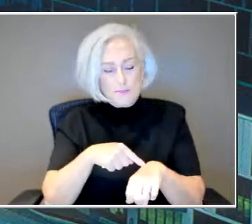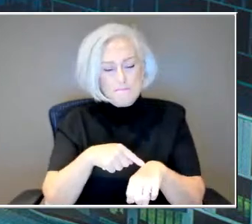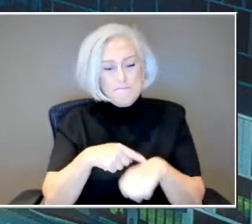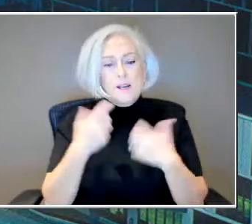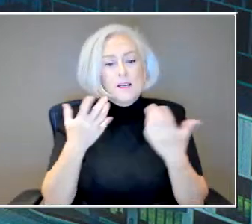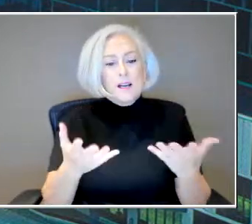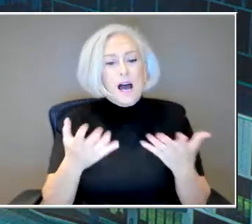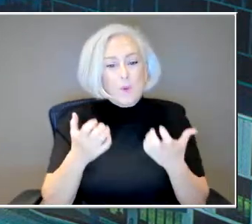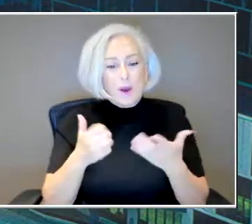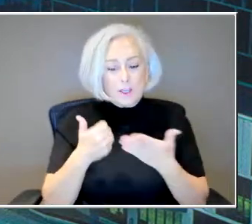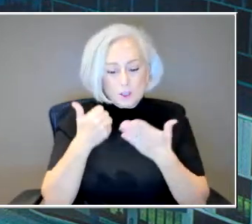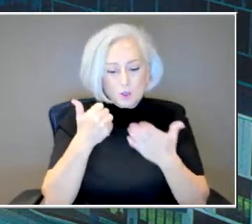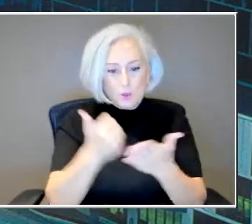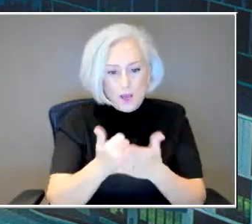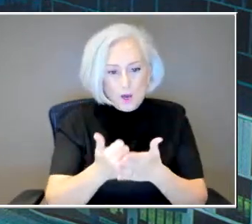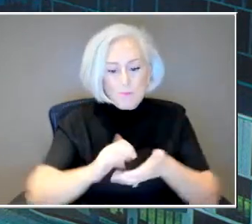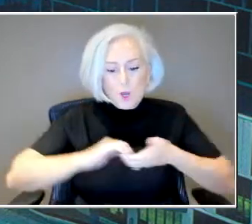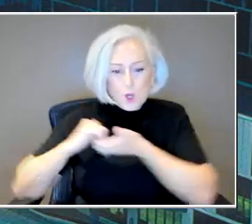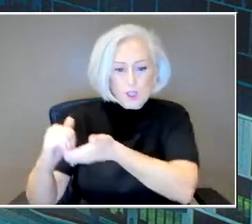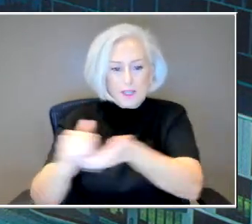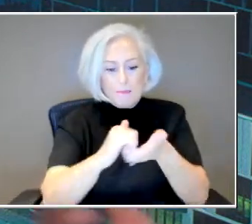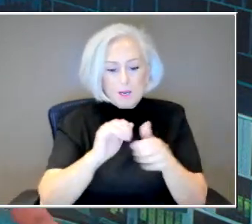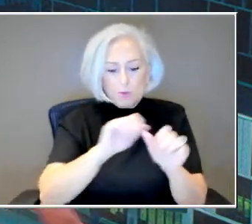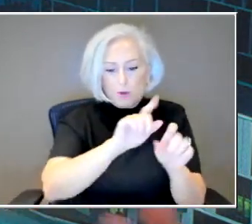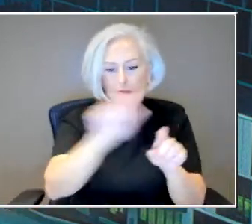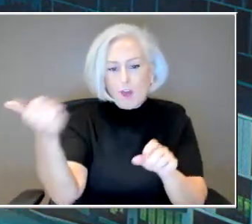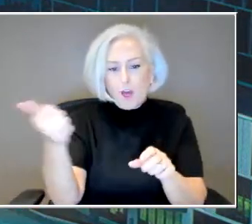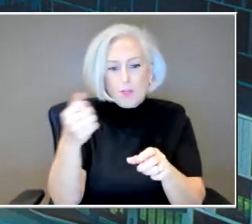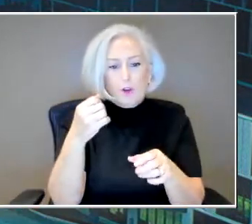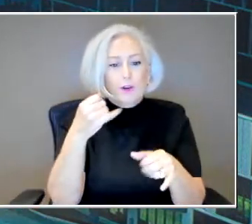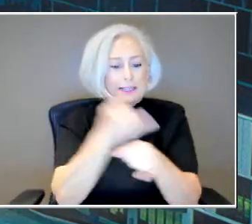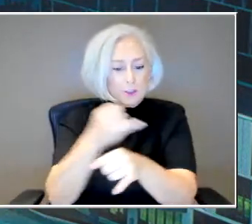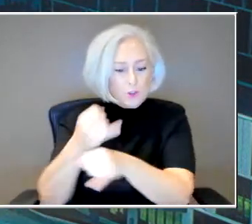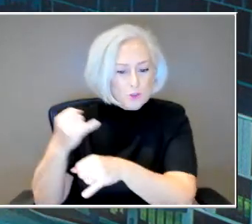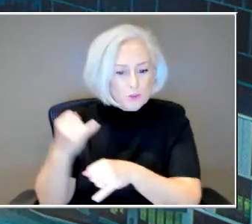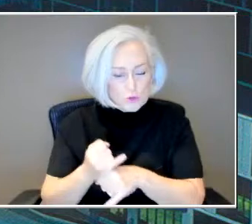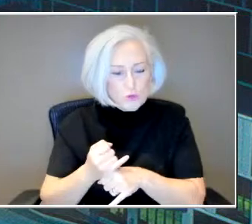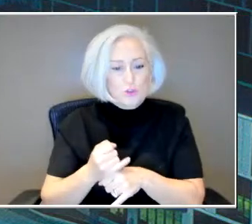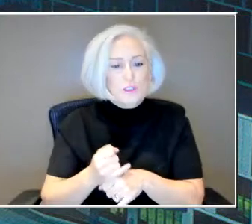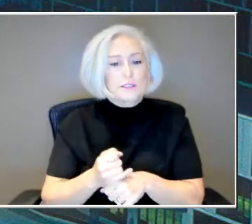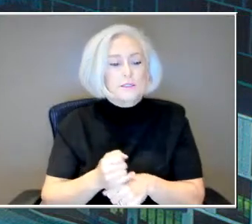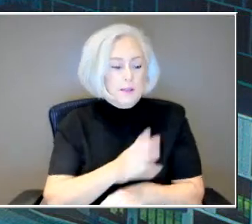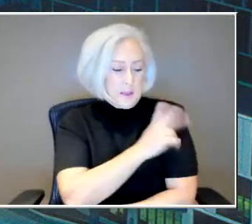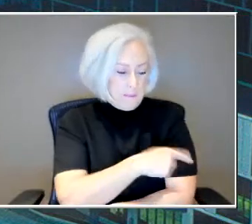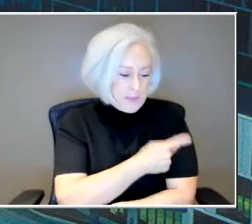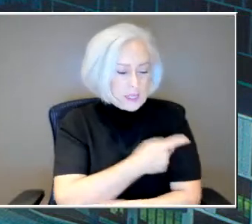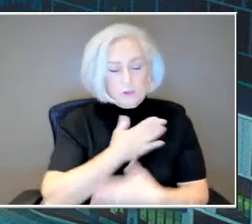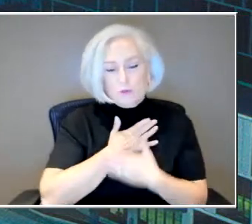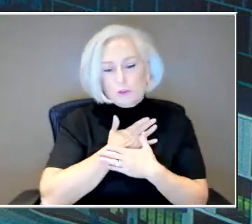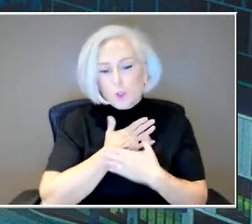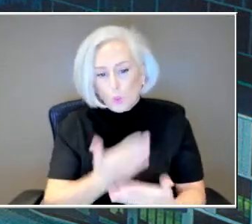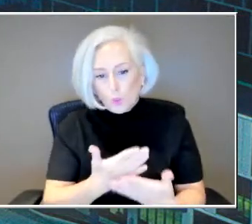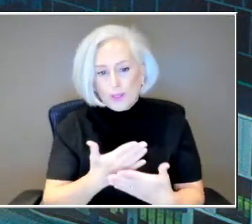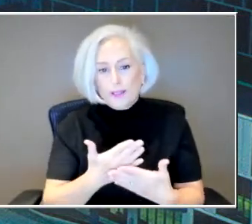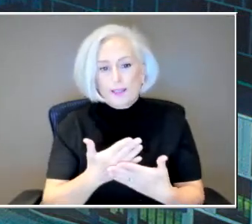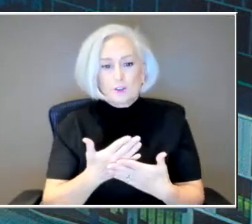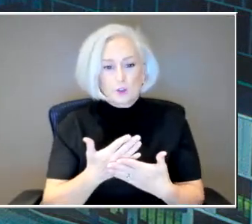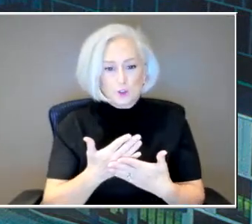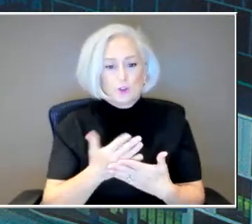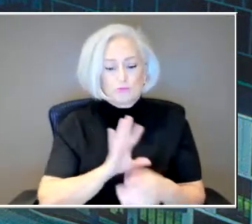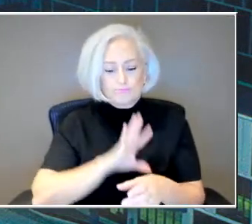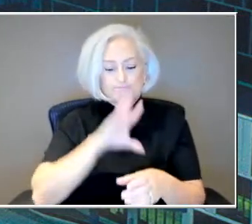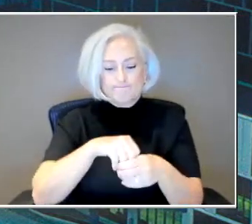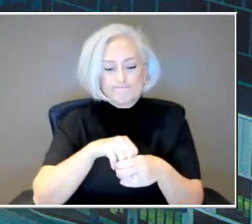help of my collaborators at many institutions and all of the participants and the patients who are willing to to be part of this trial to